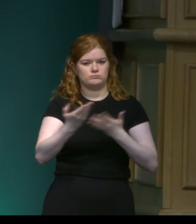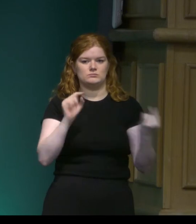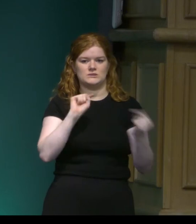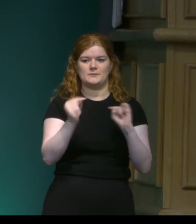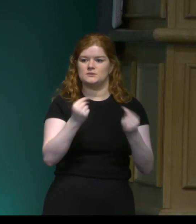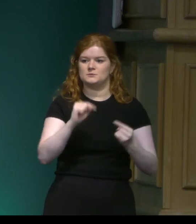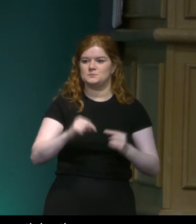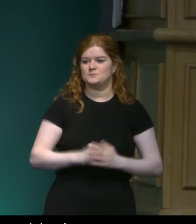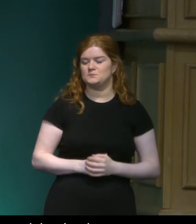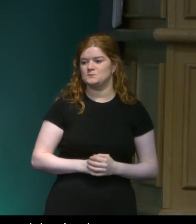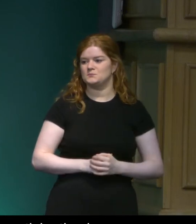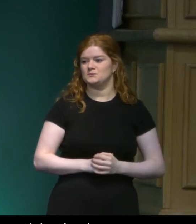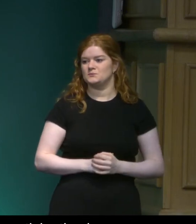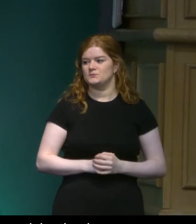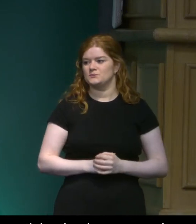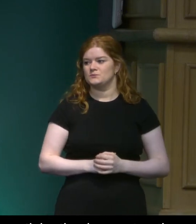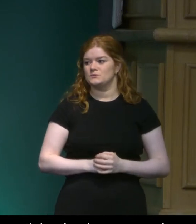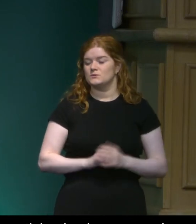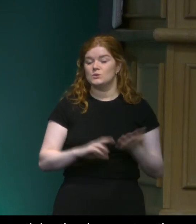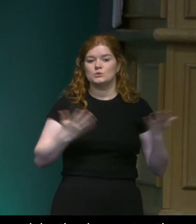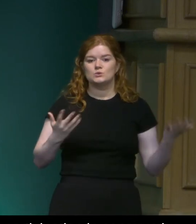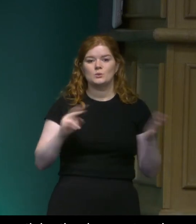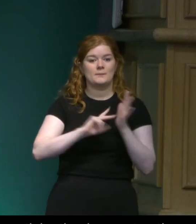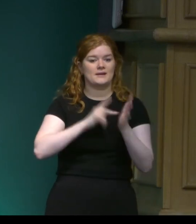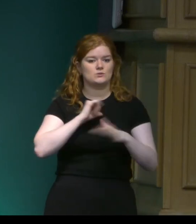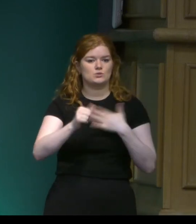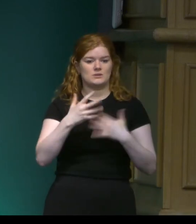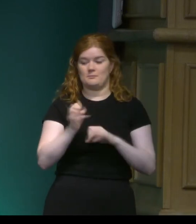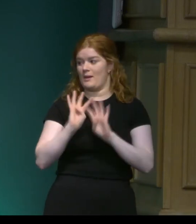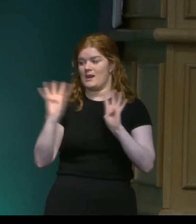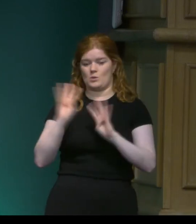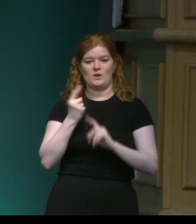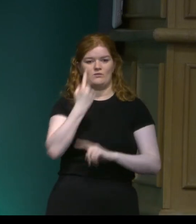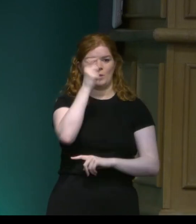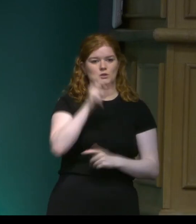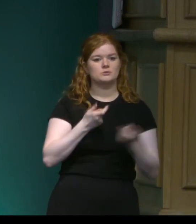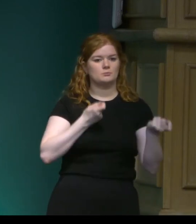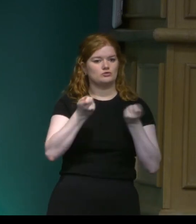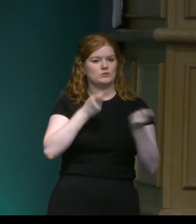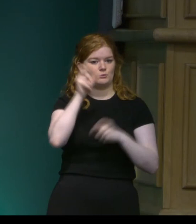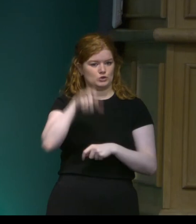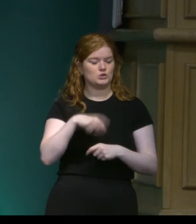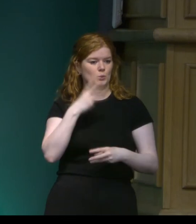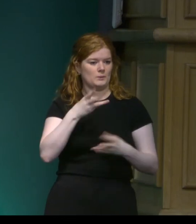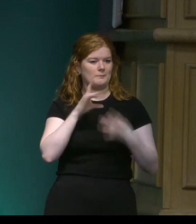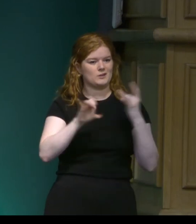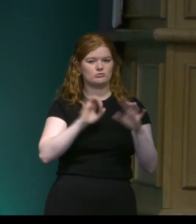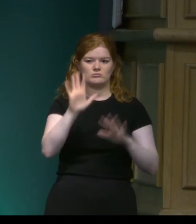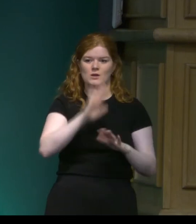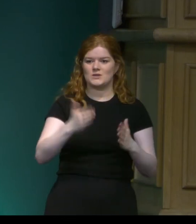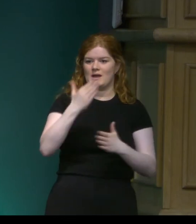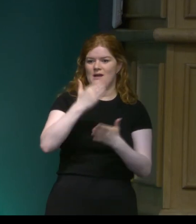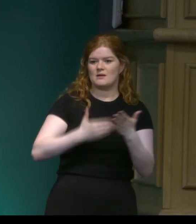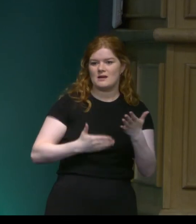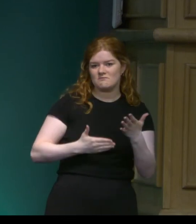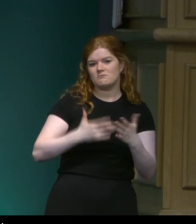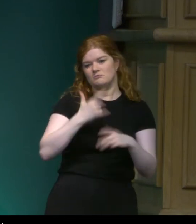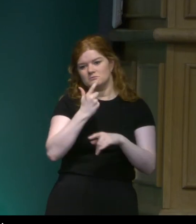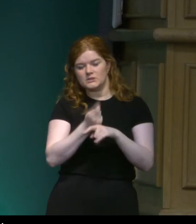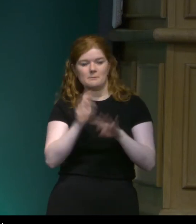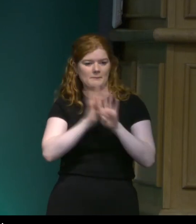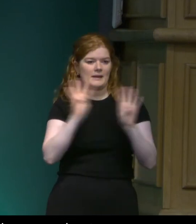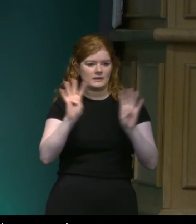um so the choreography is that each panel will have a moderator and that moderator will ensure that about half of the time of the